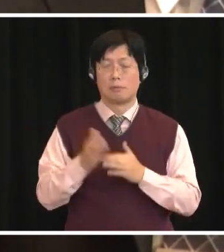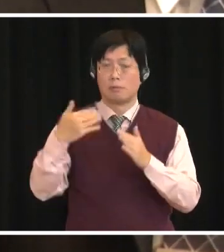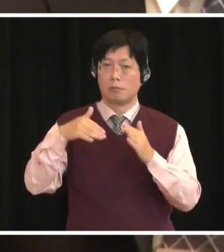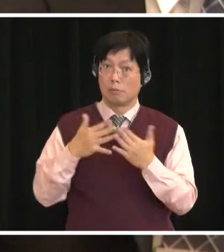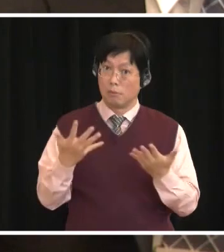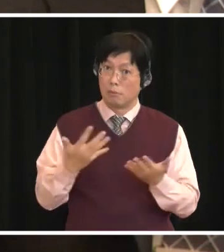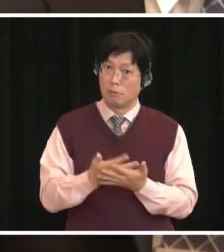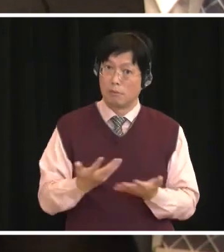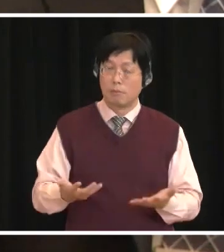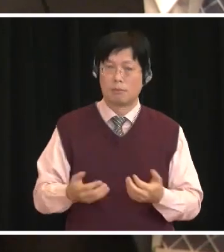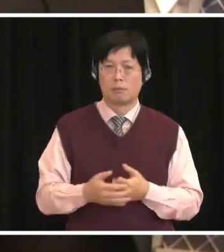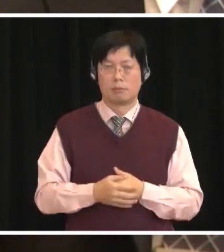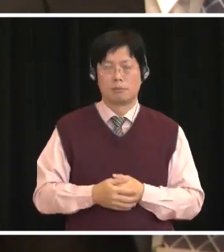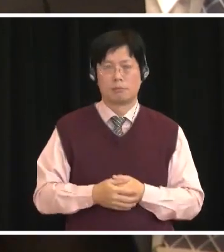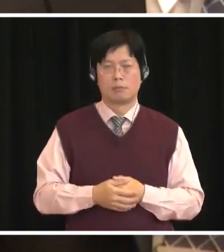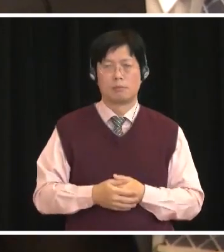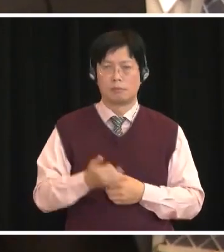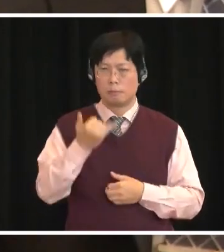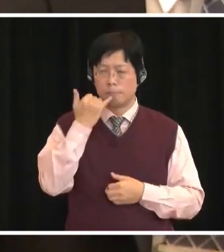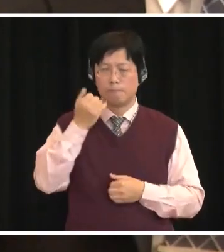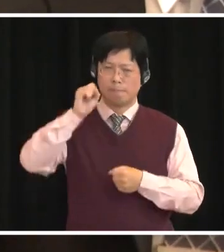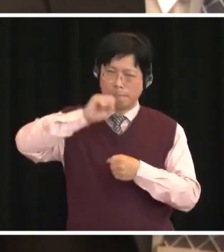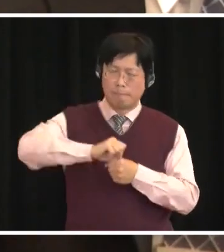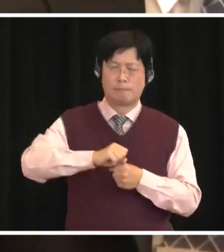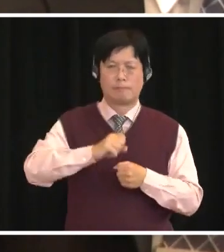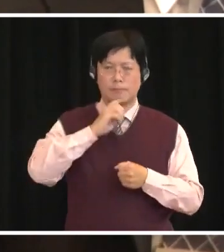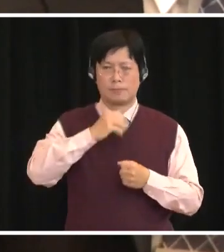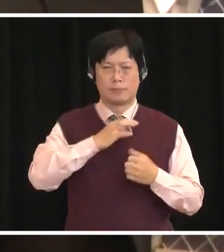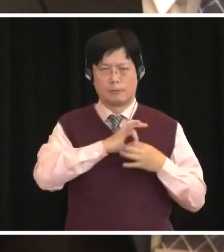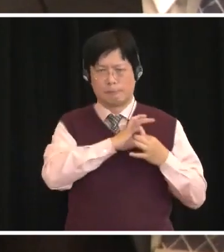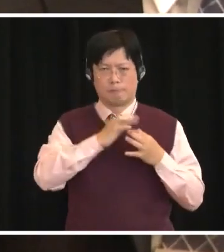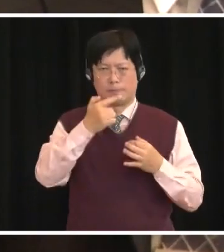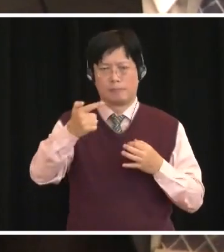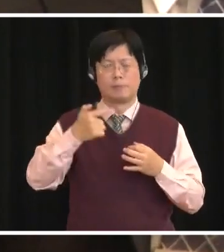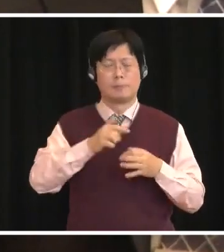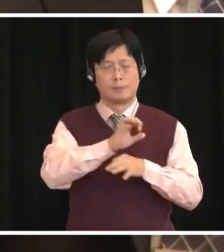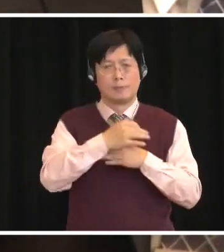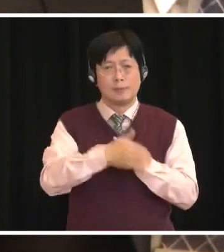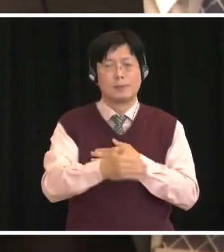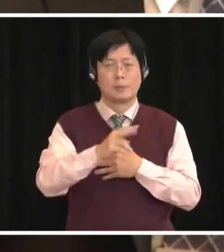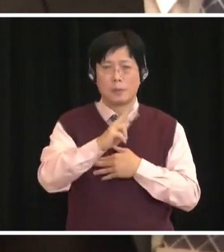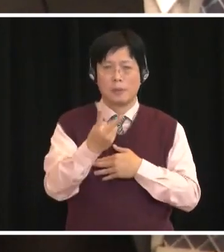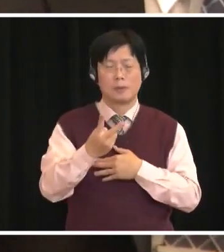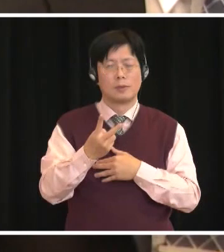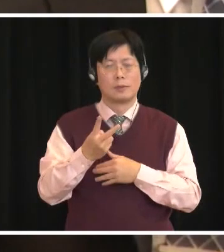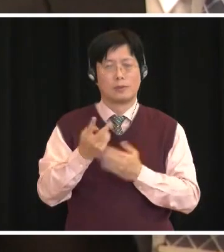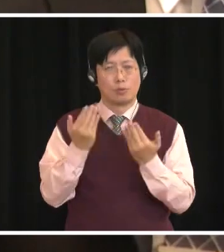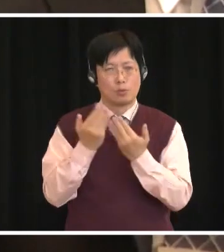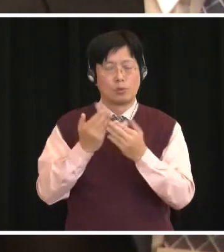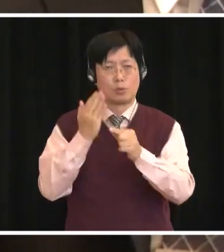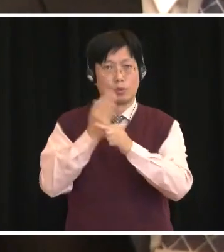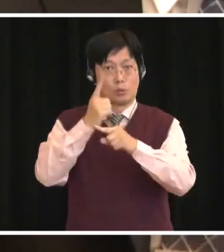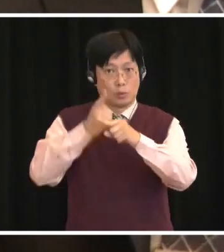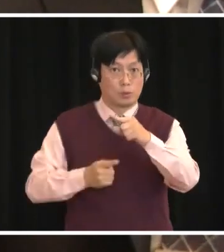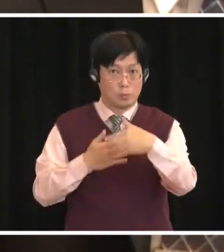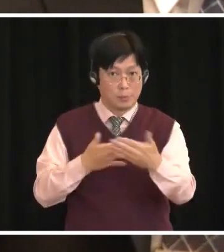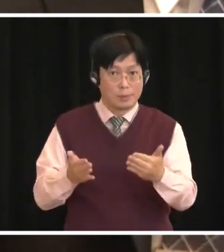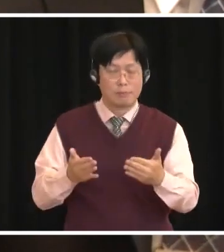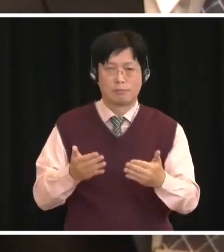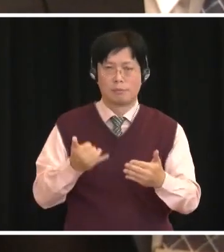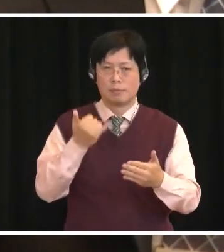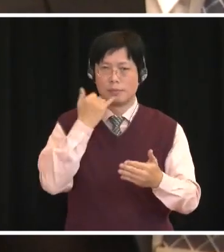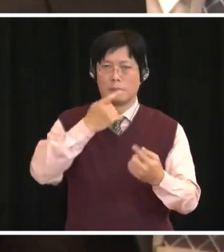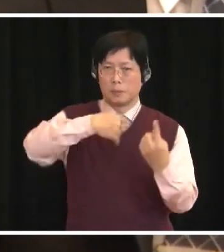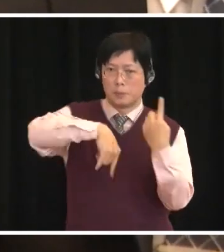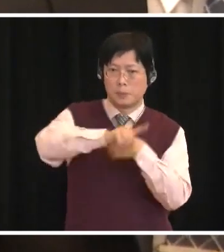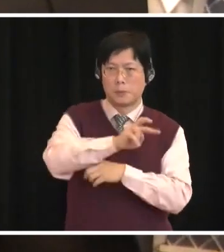won't be able to catch up with the studies immediately. So the schools may arrange a special